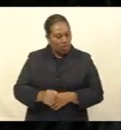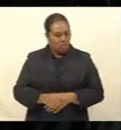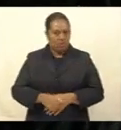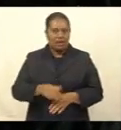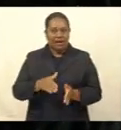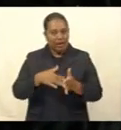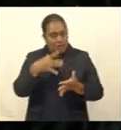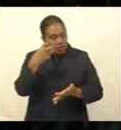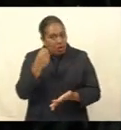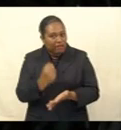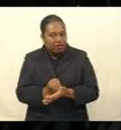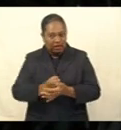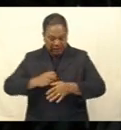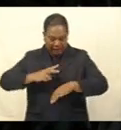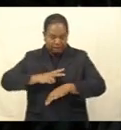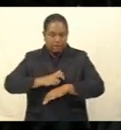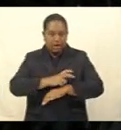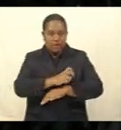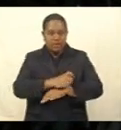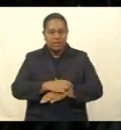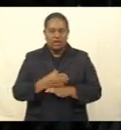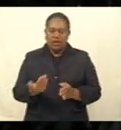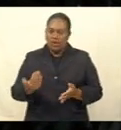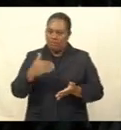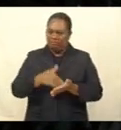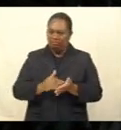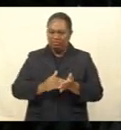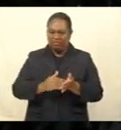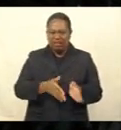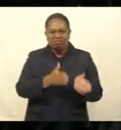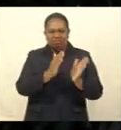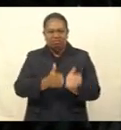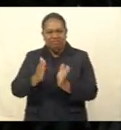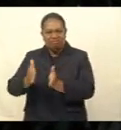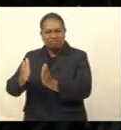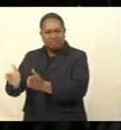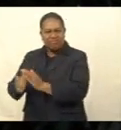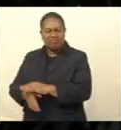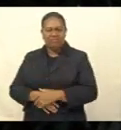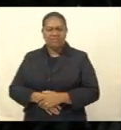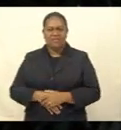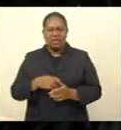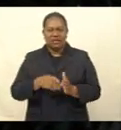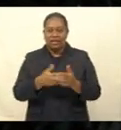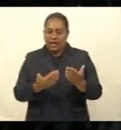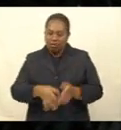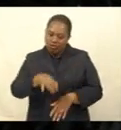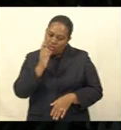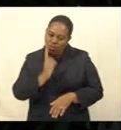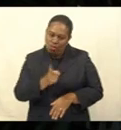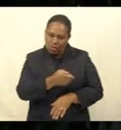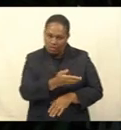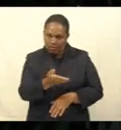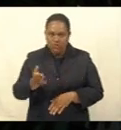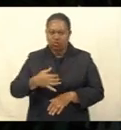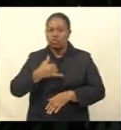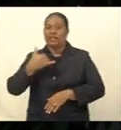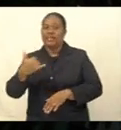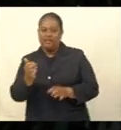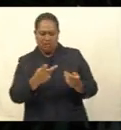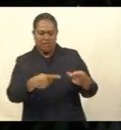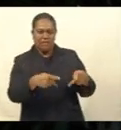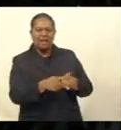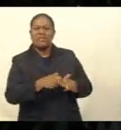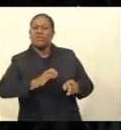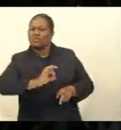confirmed that the virus arrives in waves. Fijians have been warned not to let their guard down, as we are not out of the